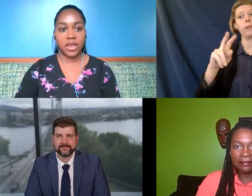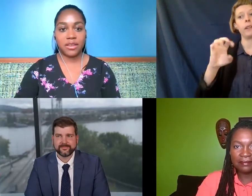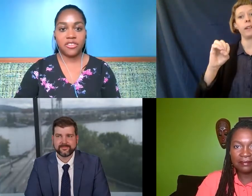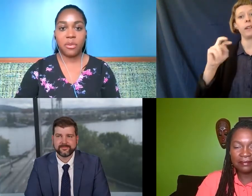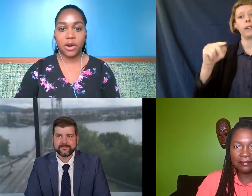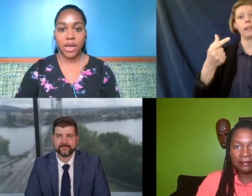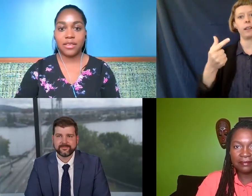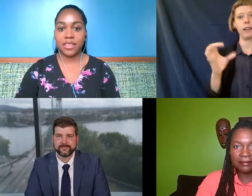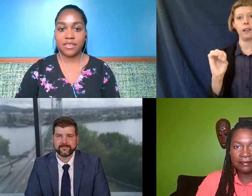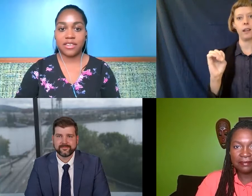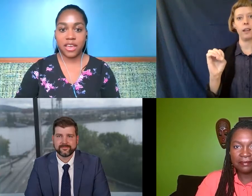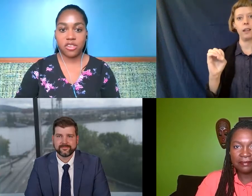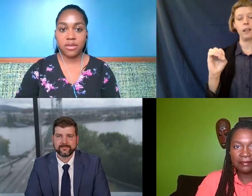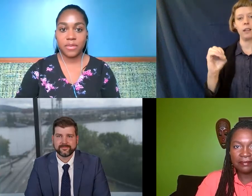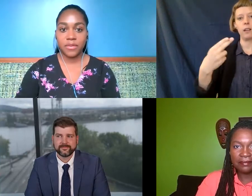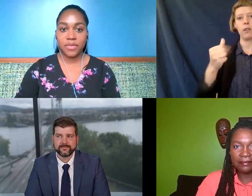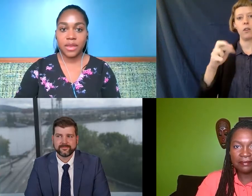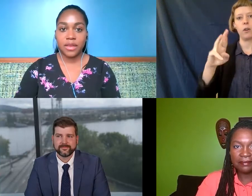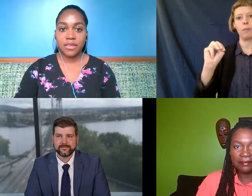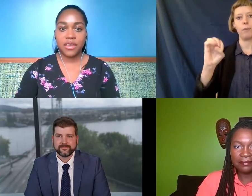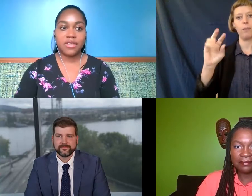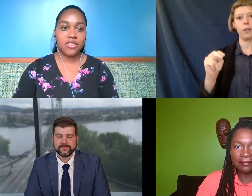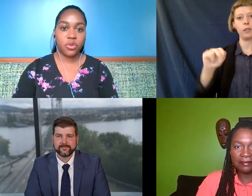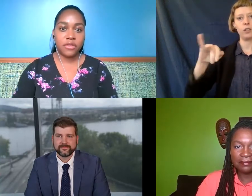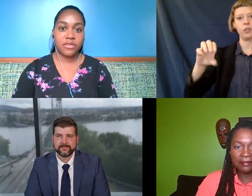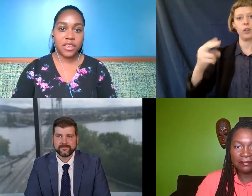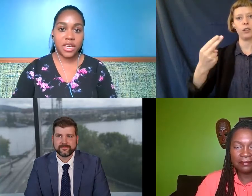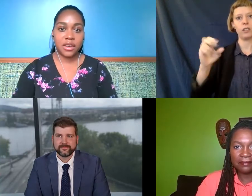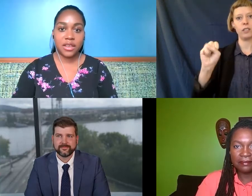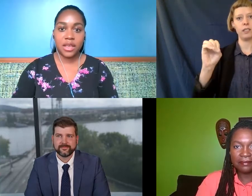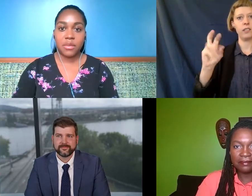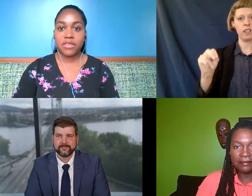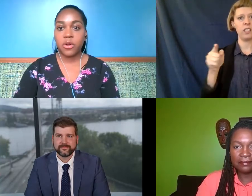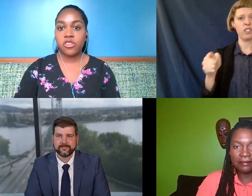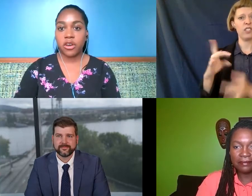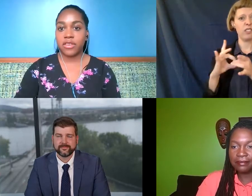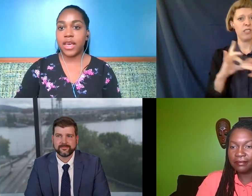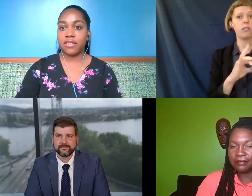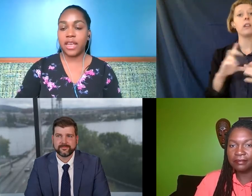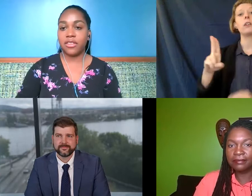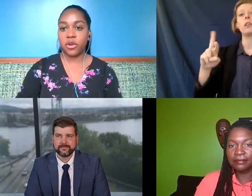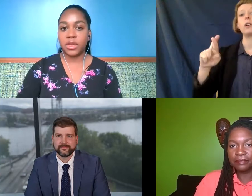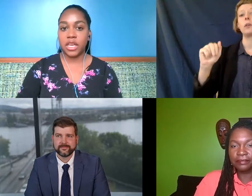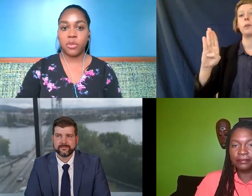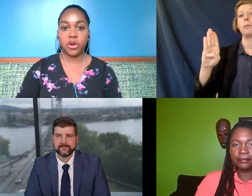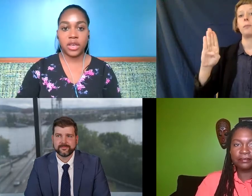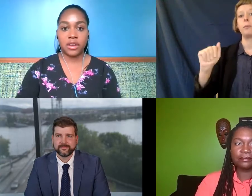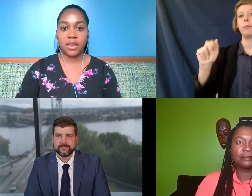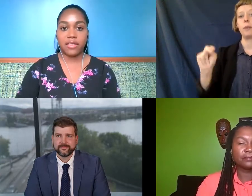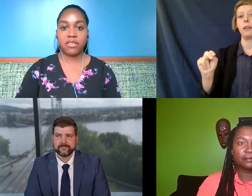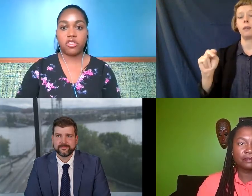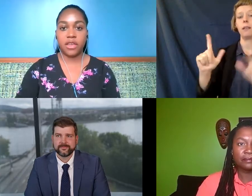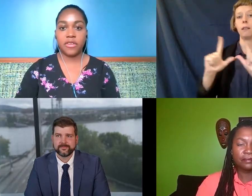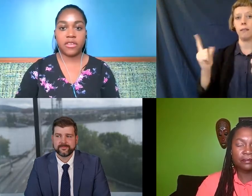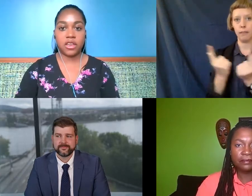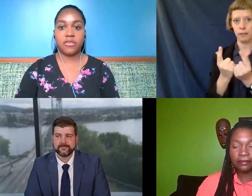Portland, to moderate this discussion. Since 2015, Ms. Harmon Johnson has led the Urban League of Portland